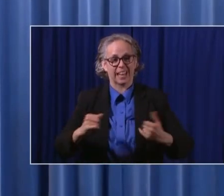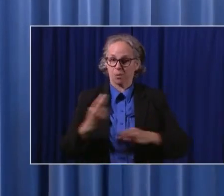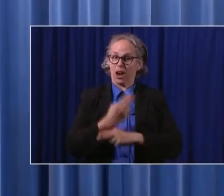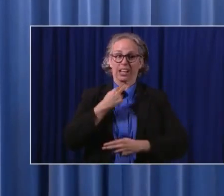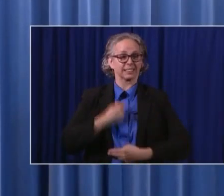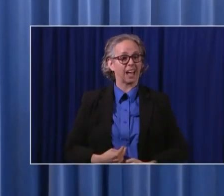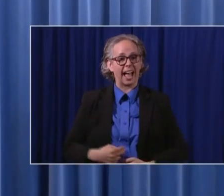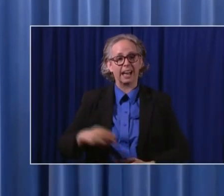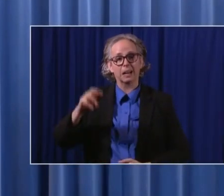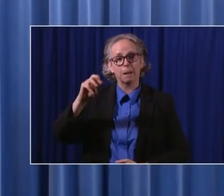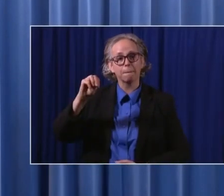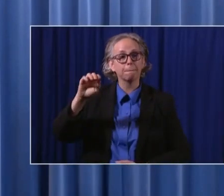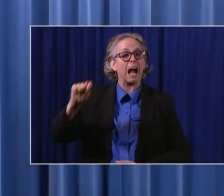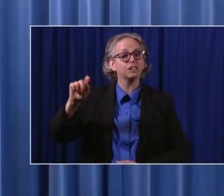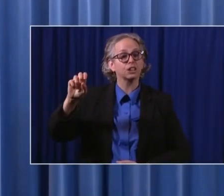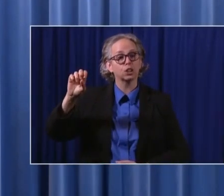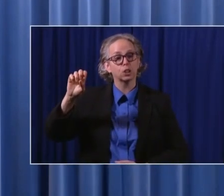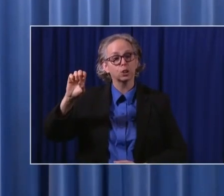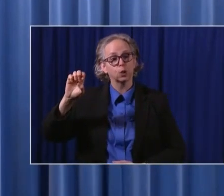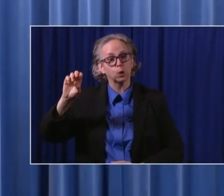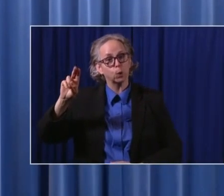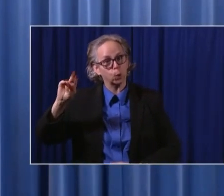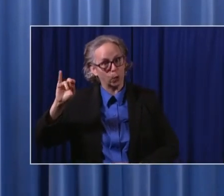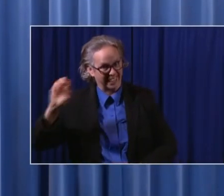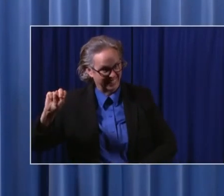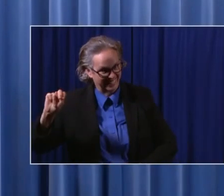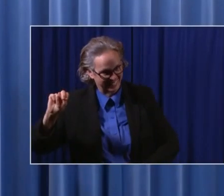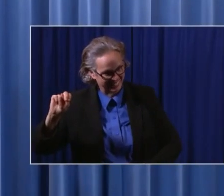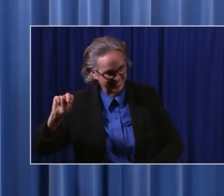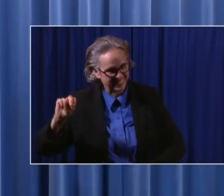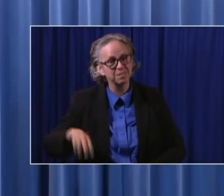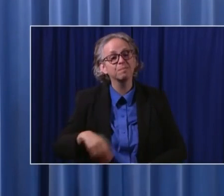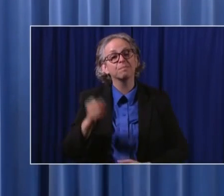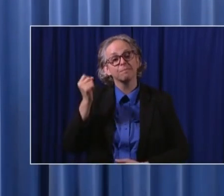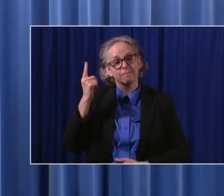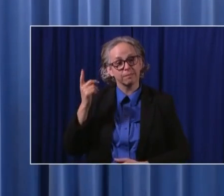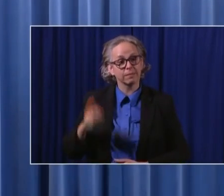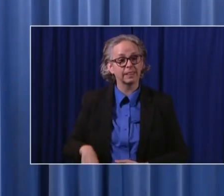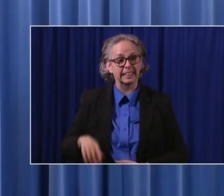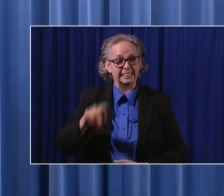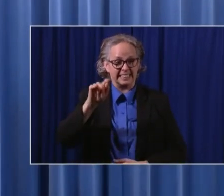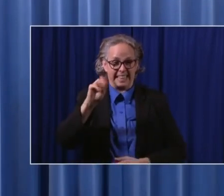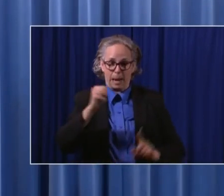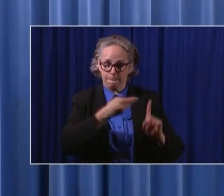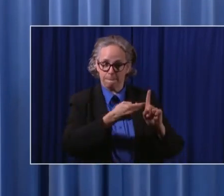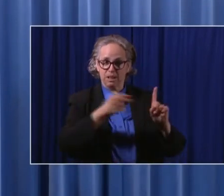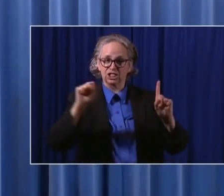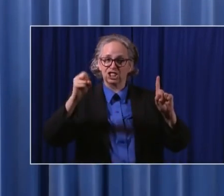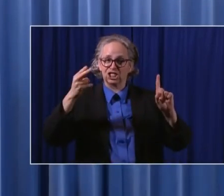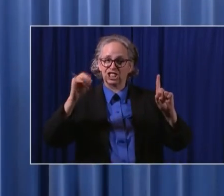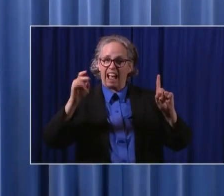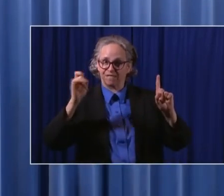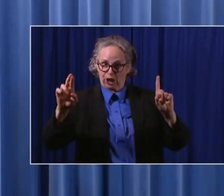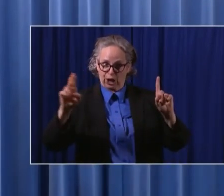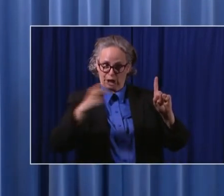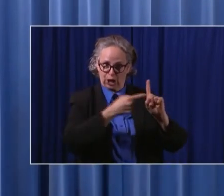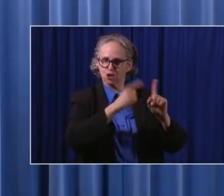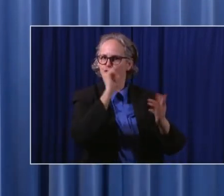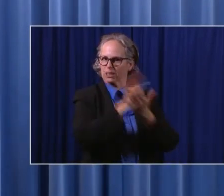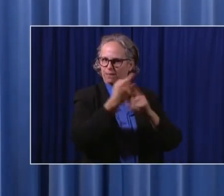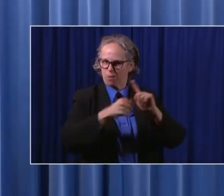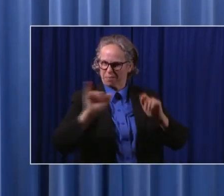later. Let's listen in on the governor. Tim Schaefer of Lancaster is a grad, as is Liz Conley, Deputy Chief of Staff